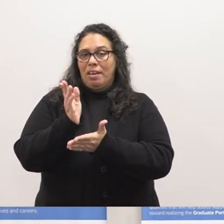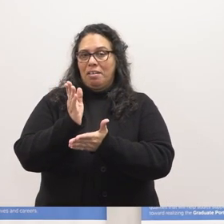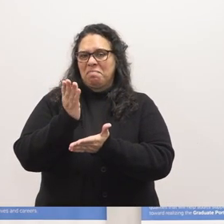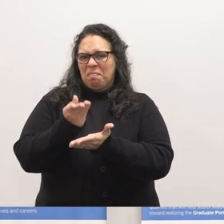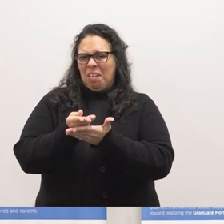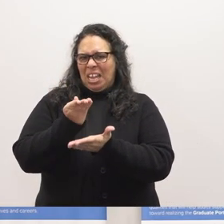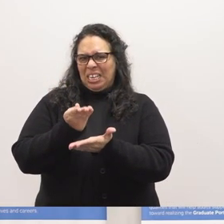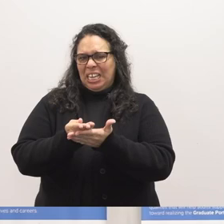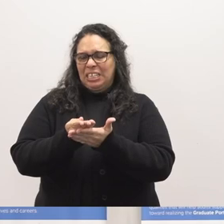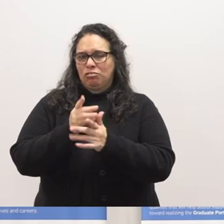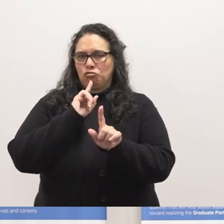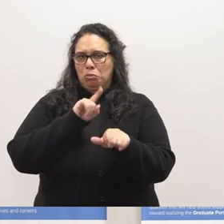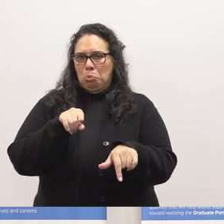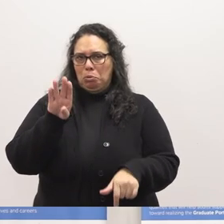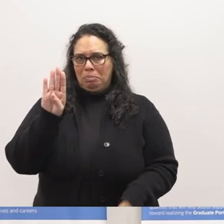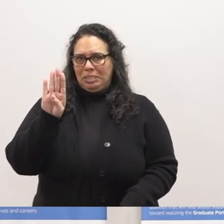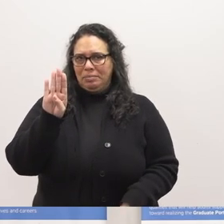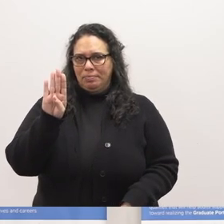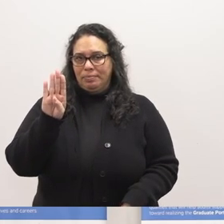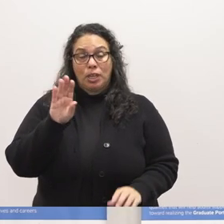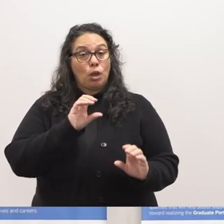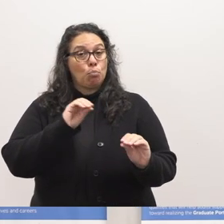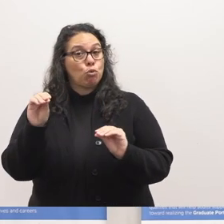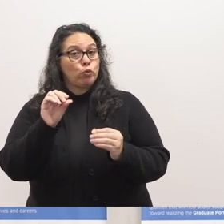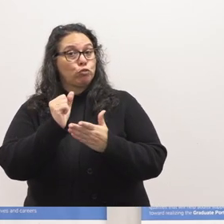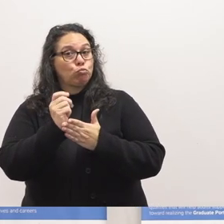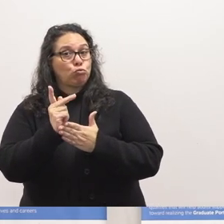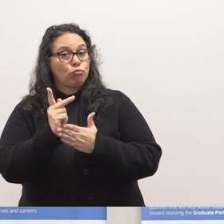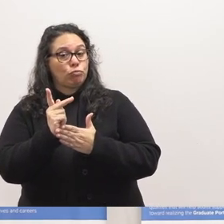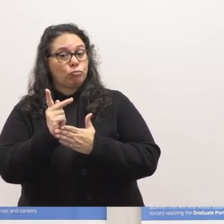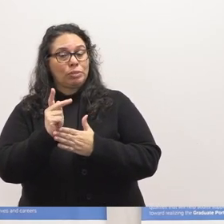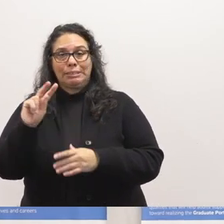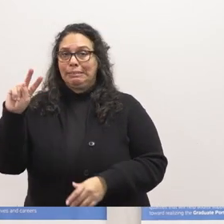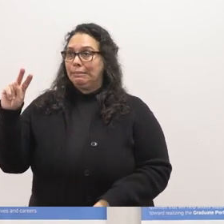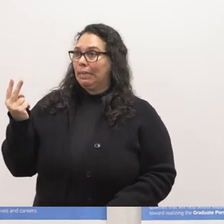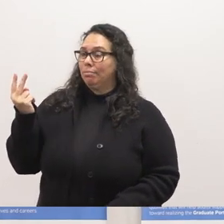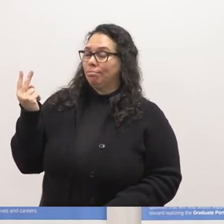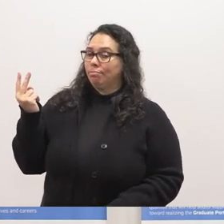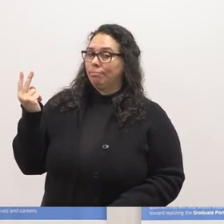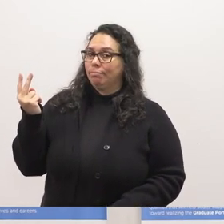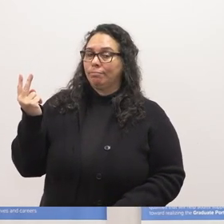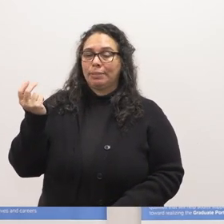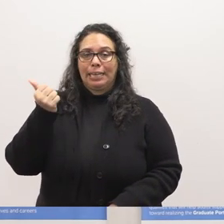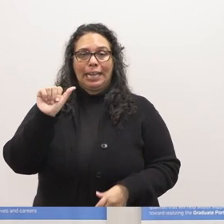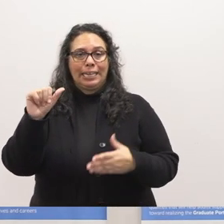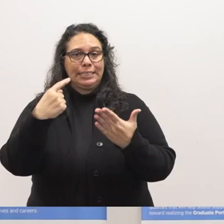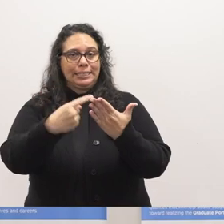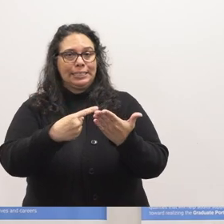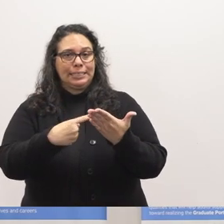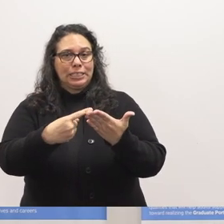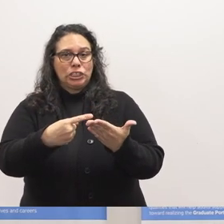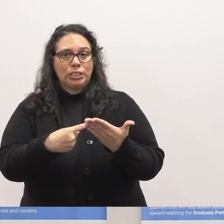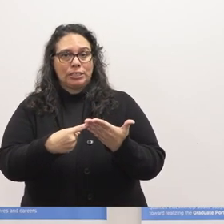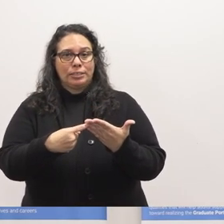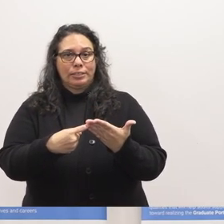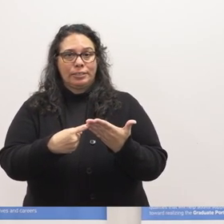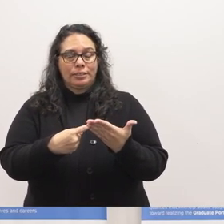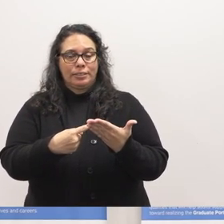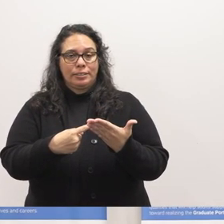B. Move to approve. Second. Any discussion?